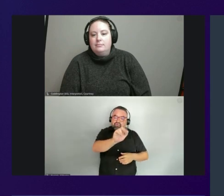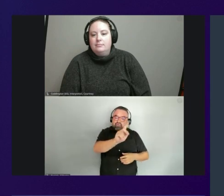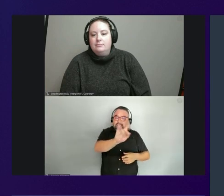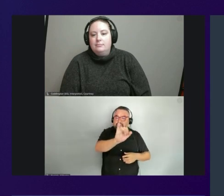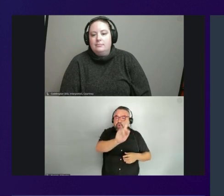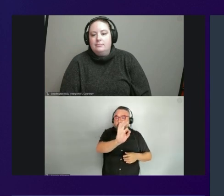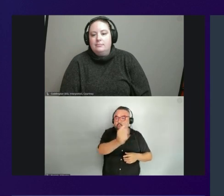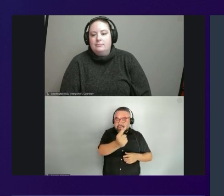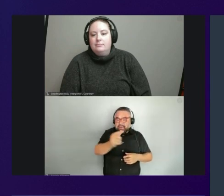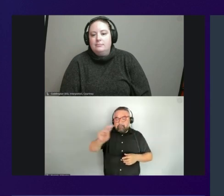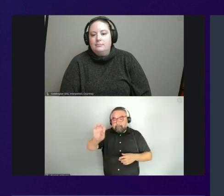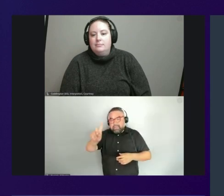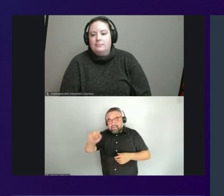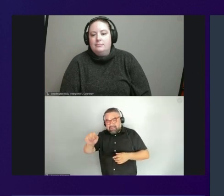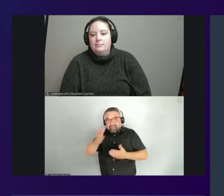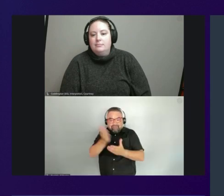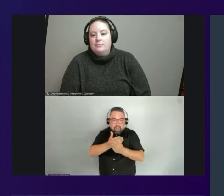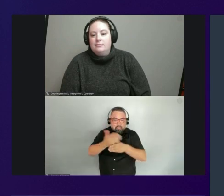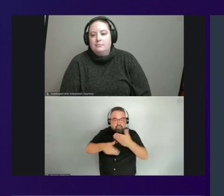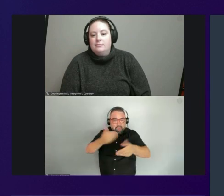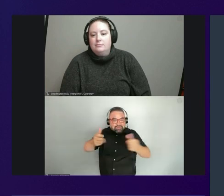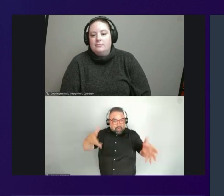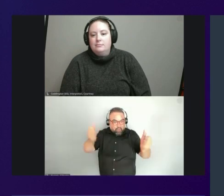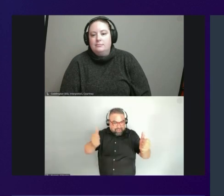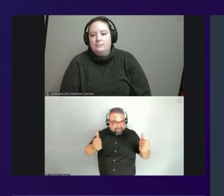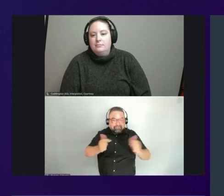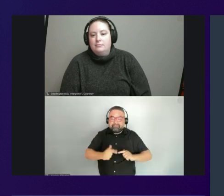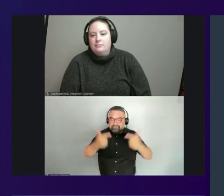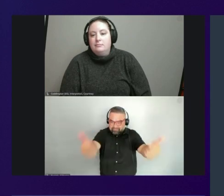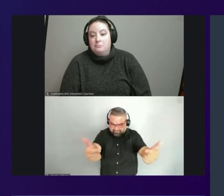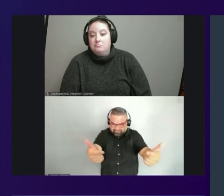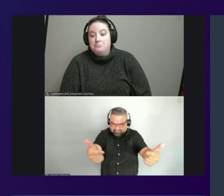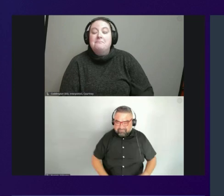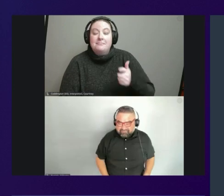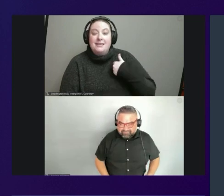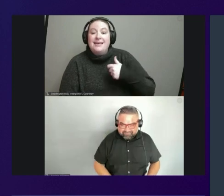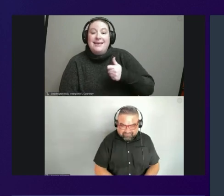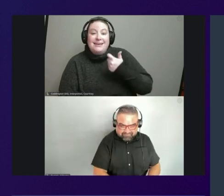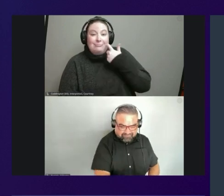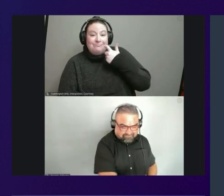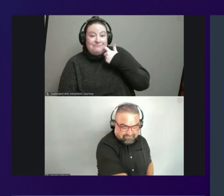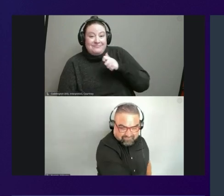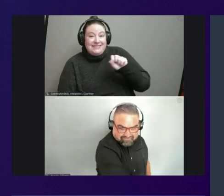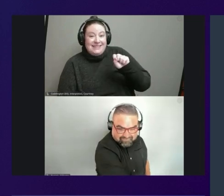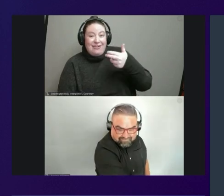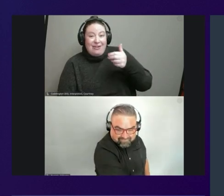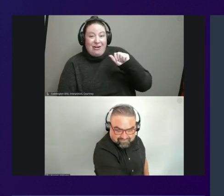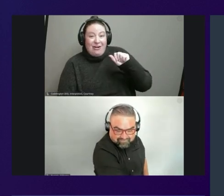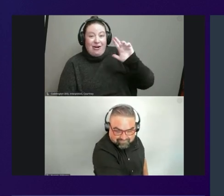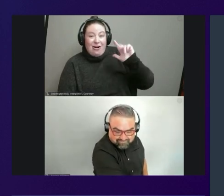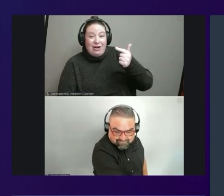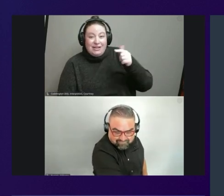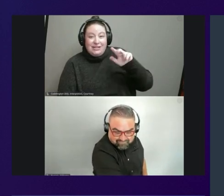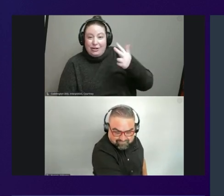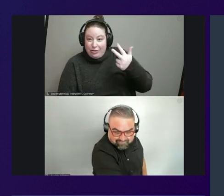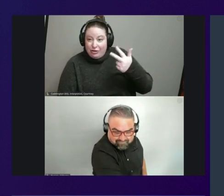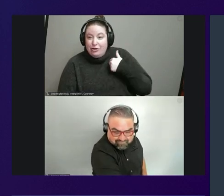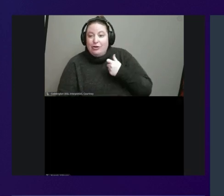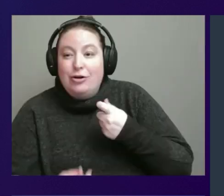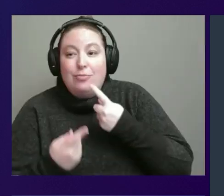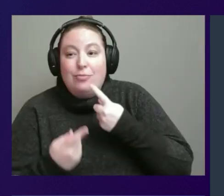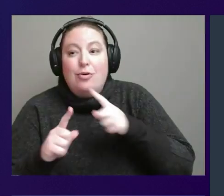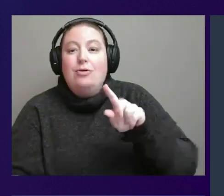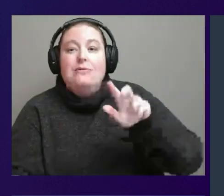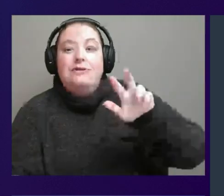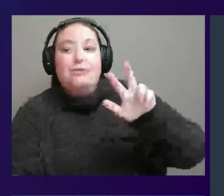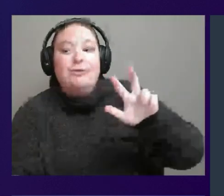to process more quickly. And on 8.3, we announced a 3.5x increase in IOPS, with